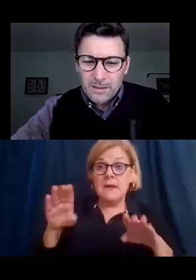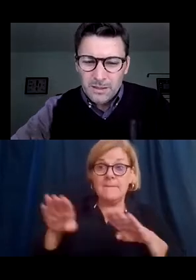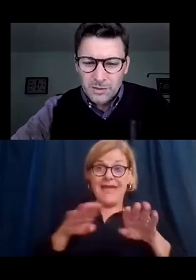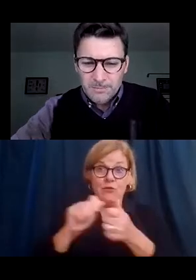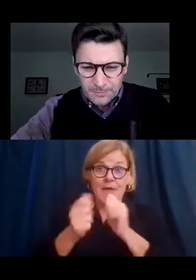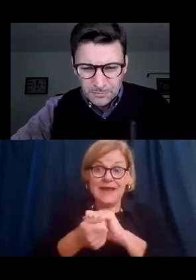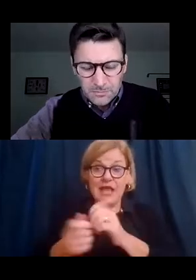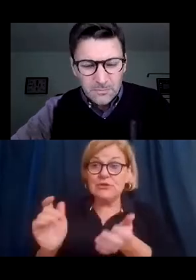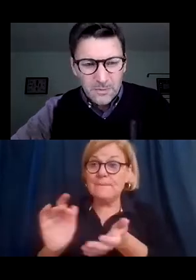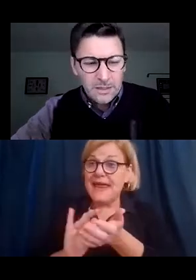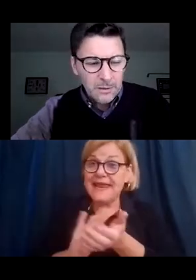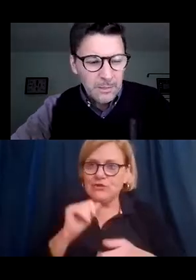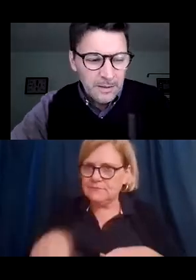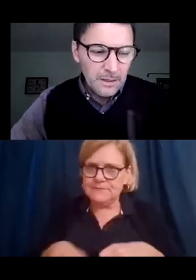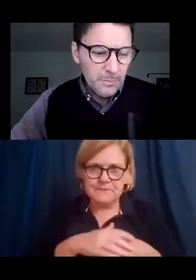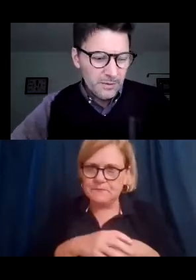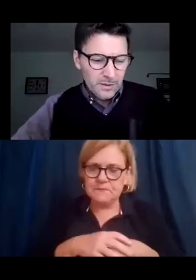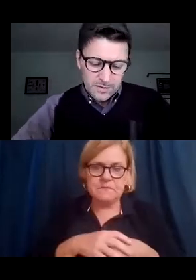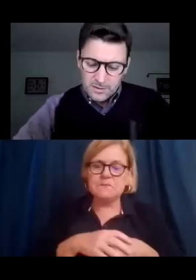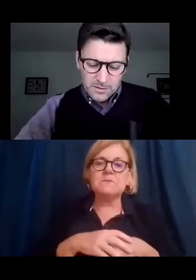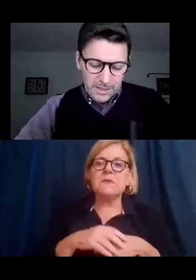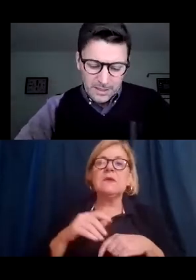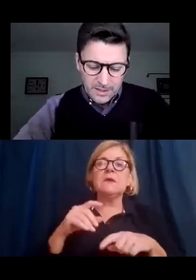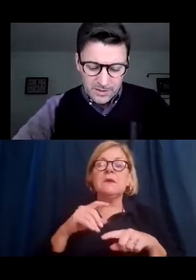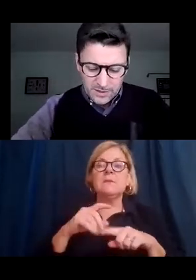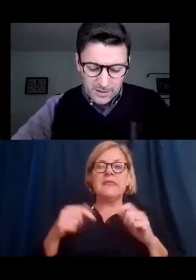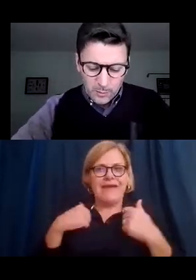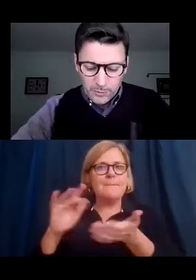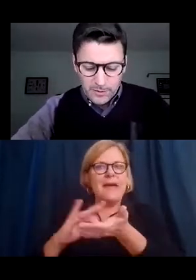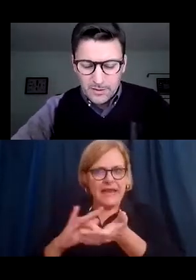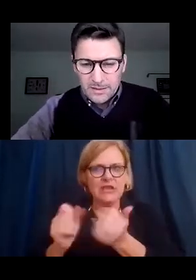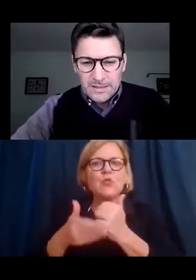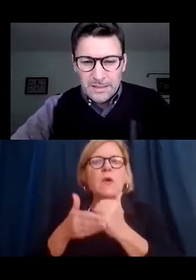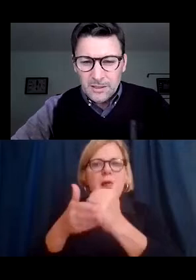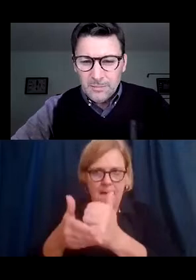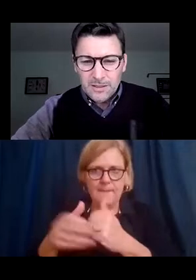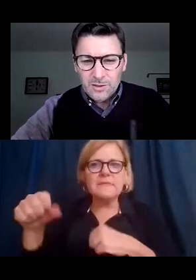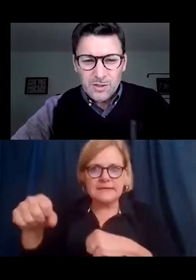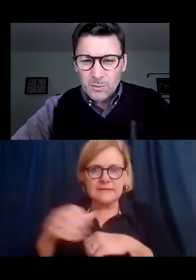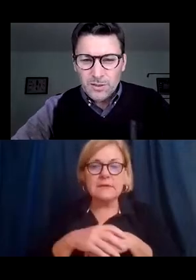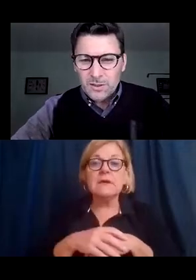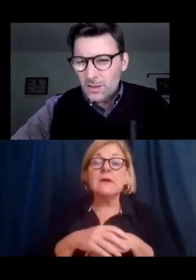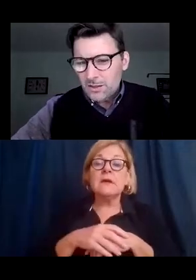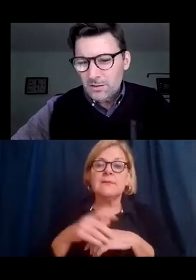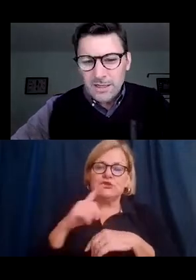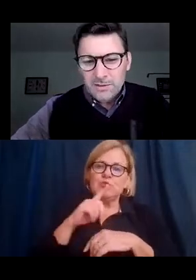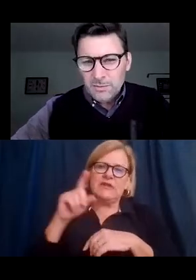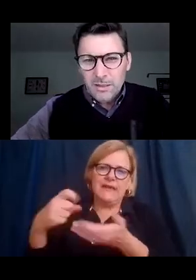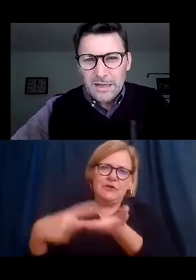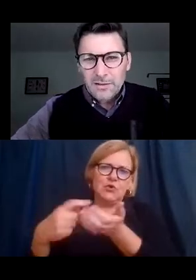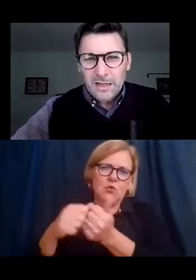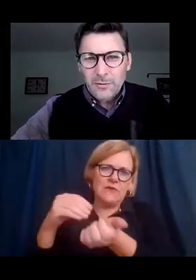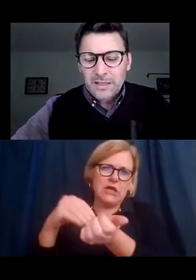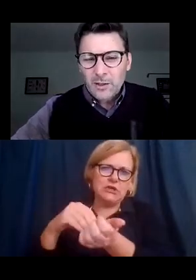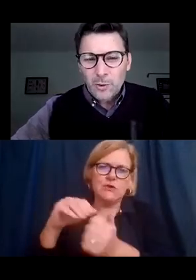about medication. But there's medications that can help with it. And you just really need to talk to your doctors